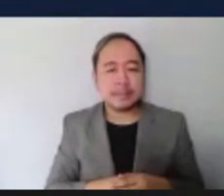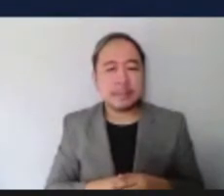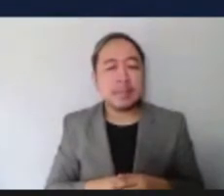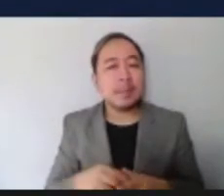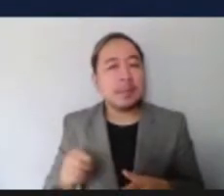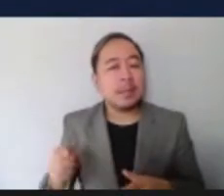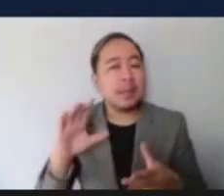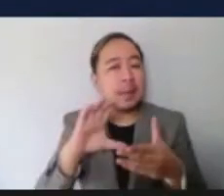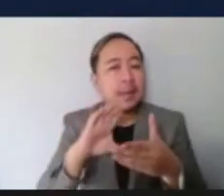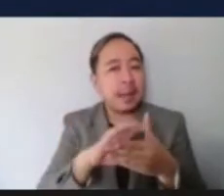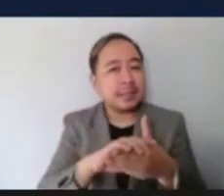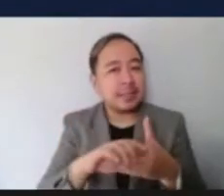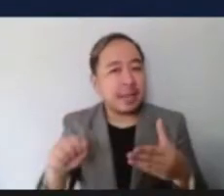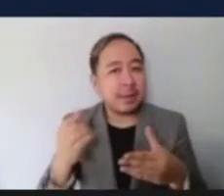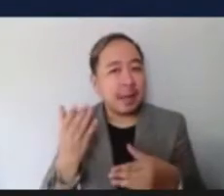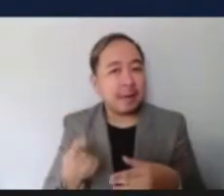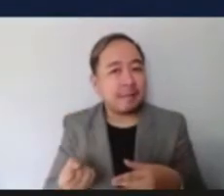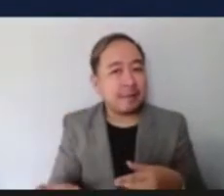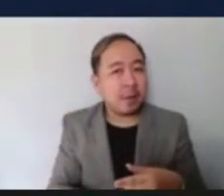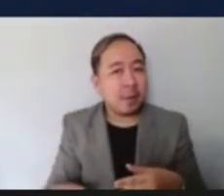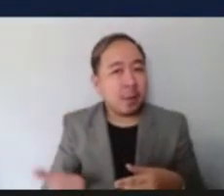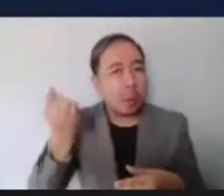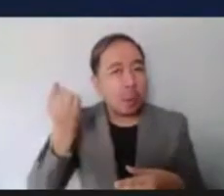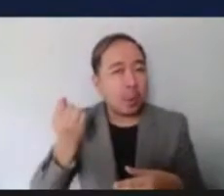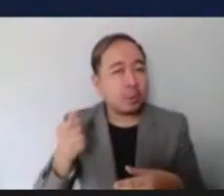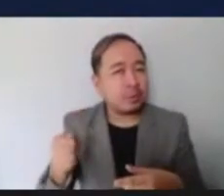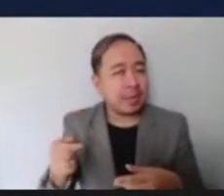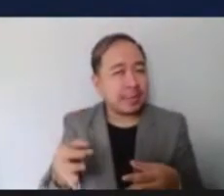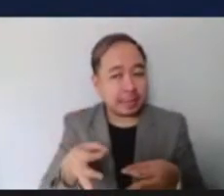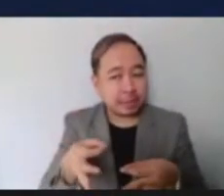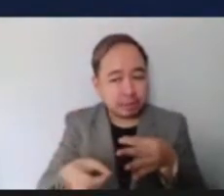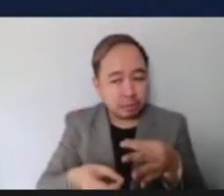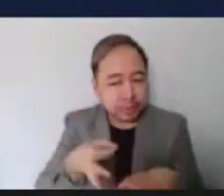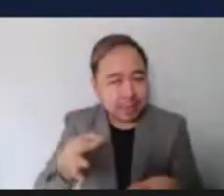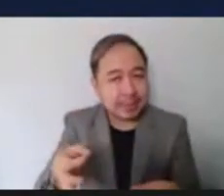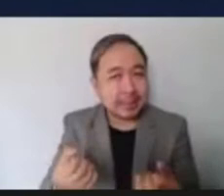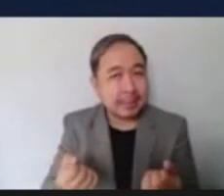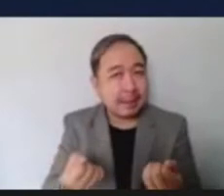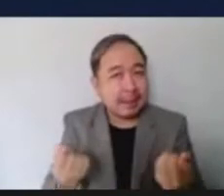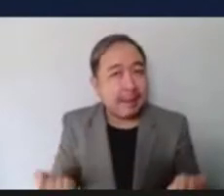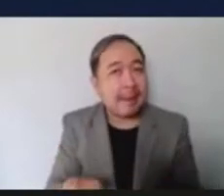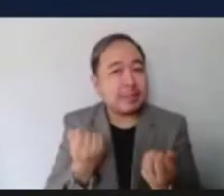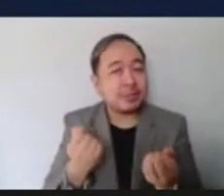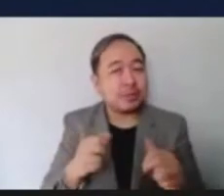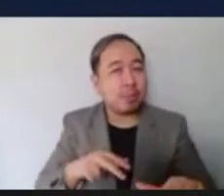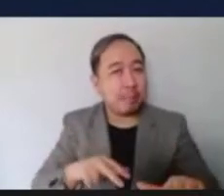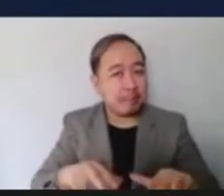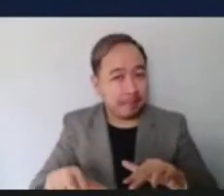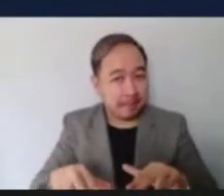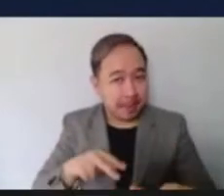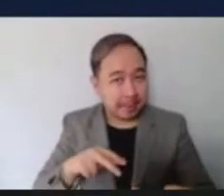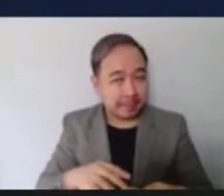updating our national public safety strategy and action events accordingly